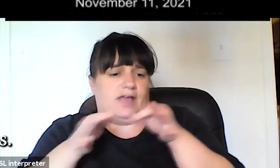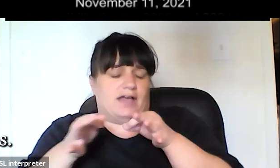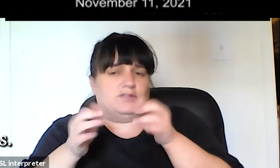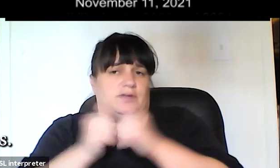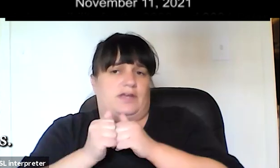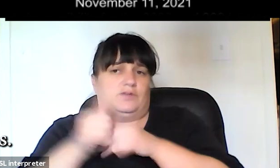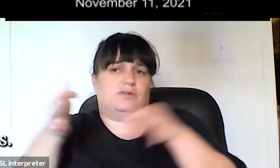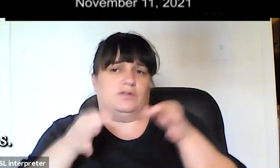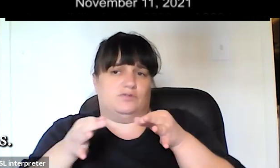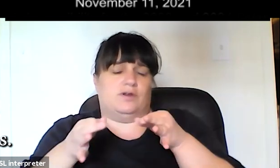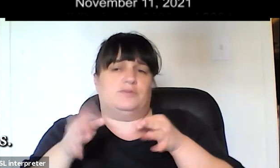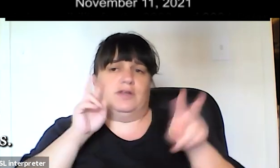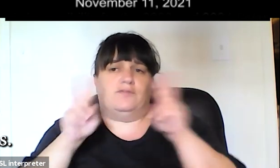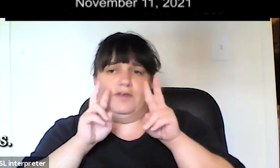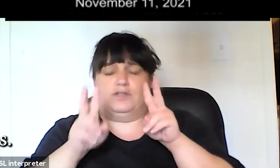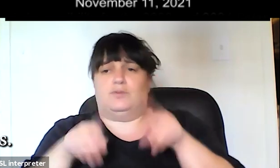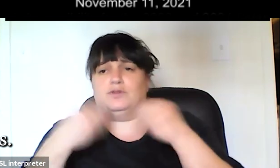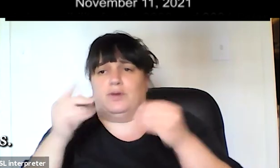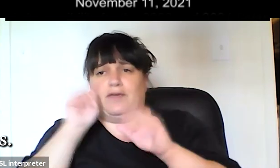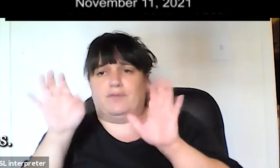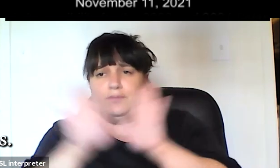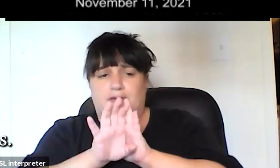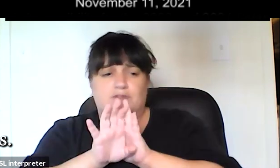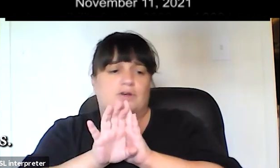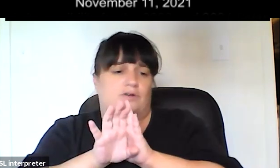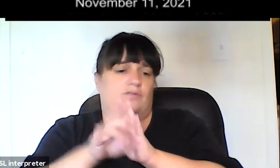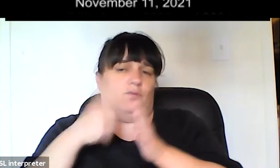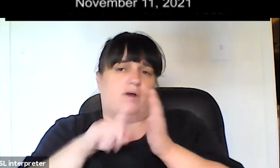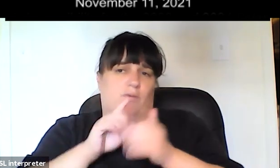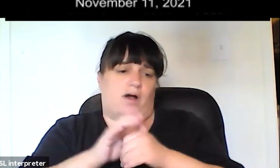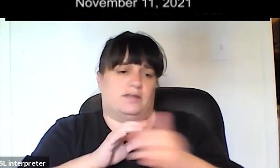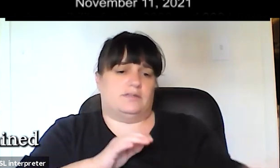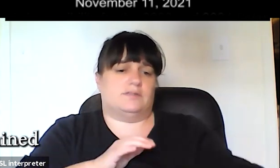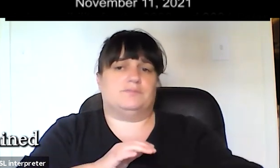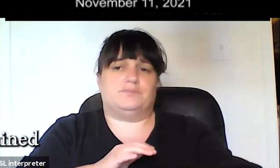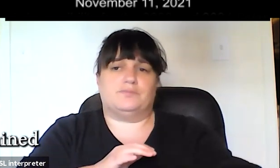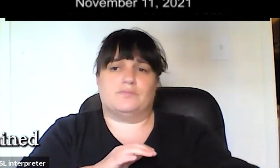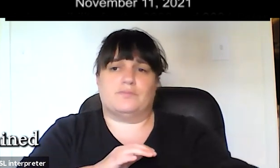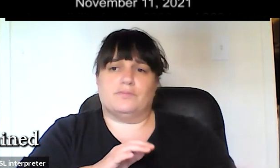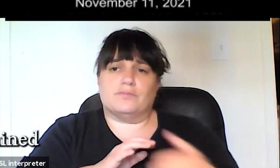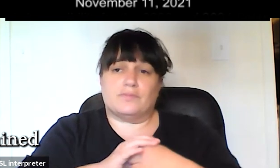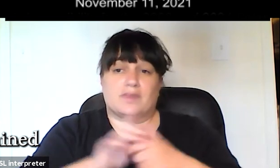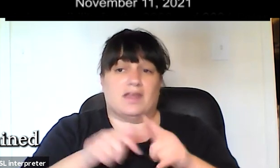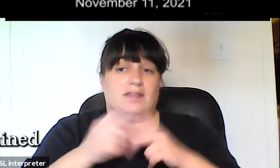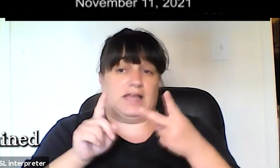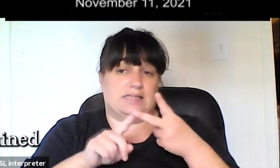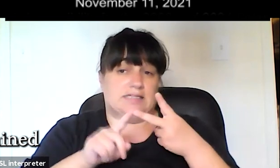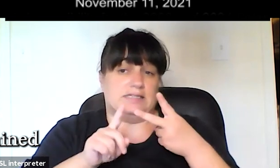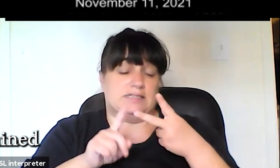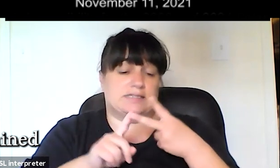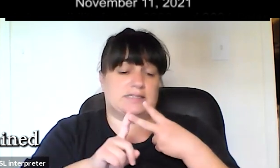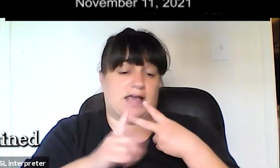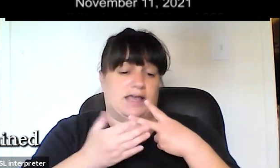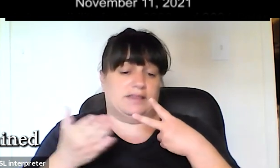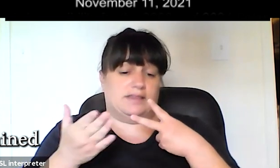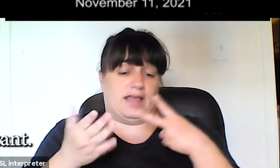with the descriptive visuals to really give a picture of what it was. And then our second thing